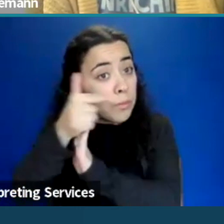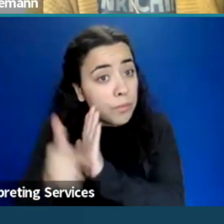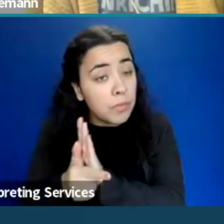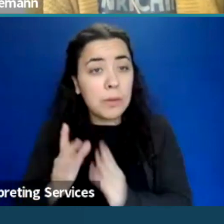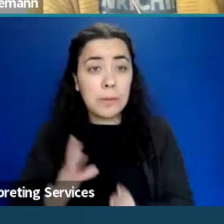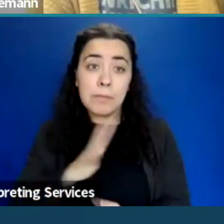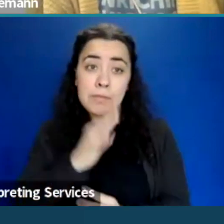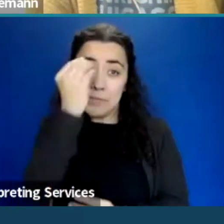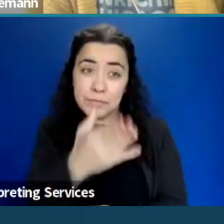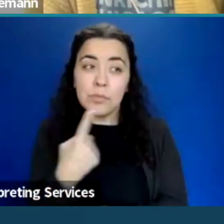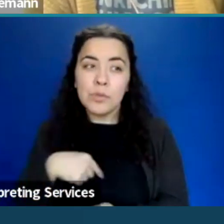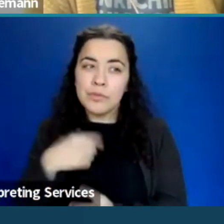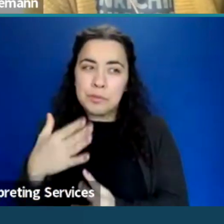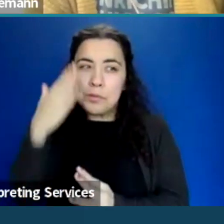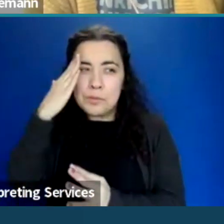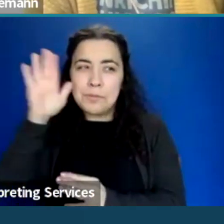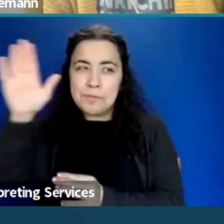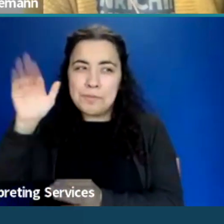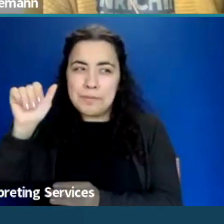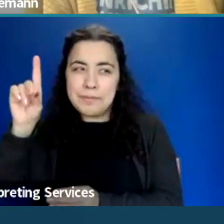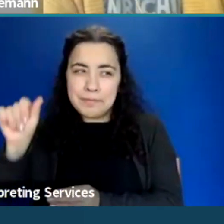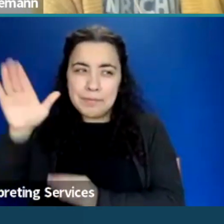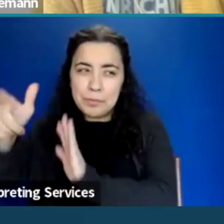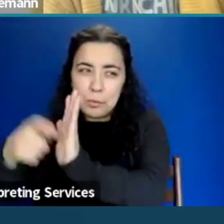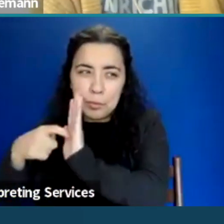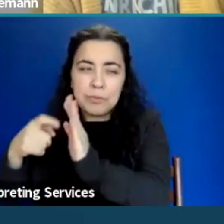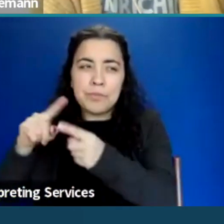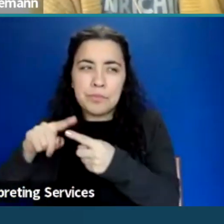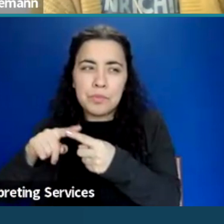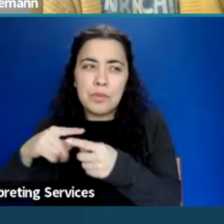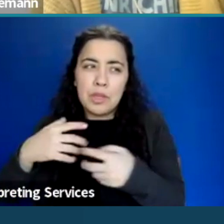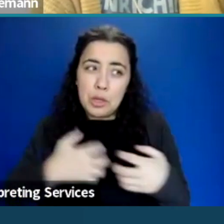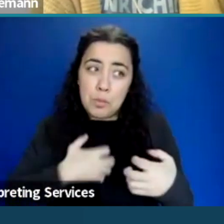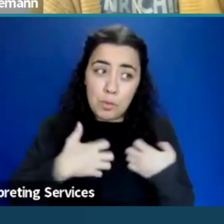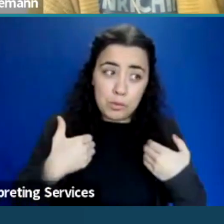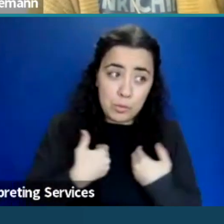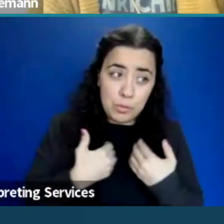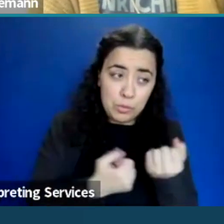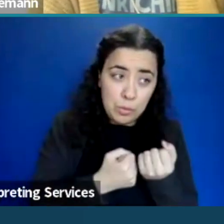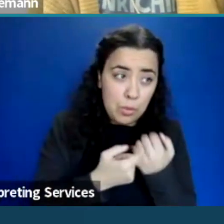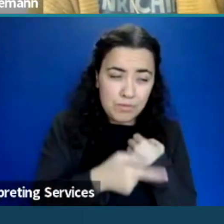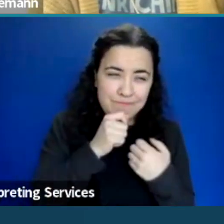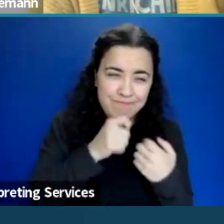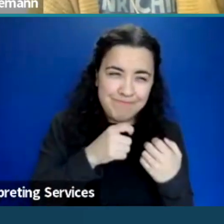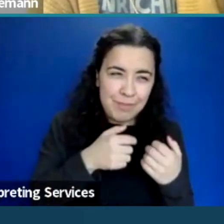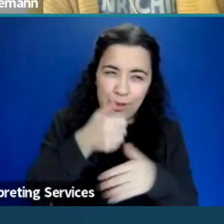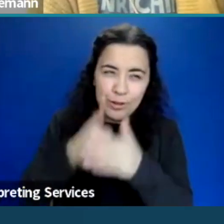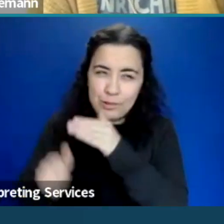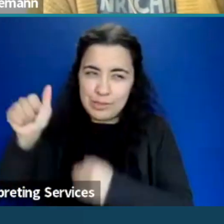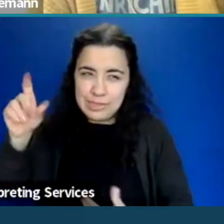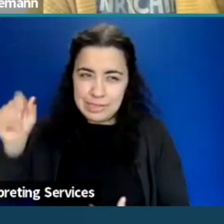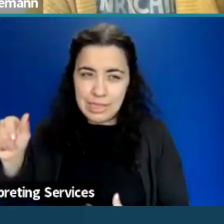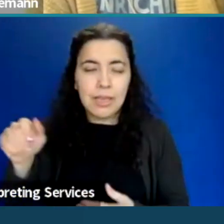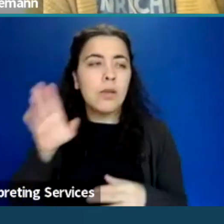them, we know what the requirements are, we know that emotional support animals are not covered, you're probably going to get a lot